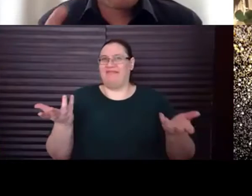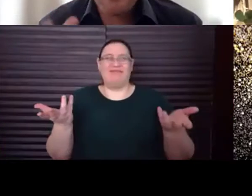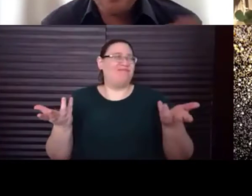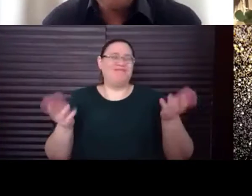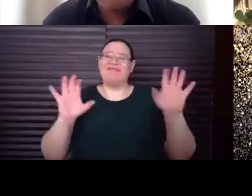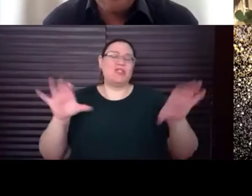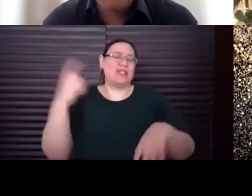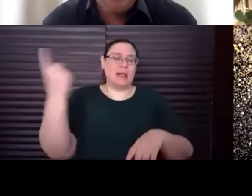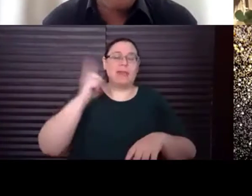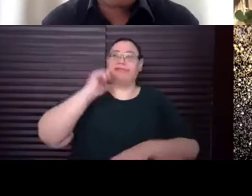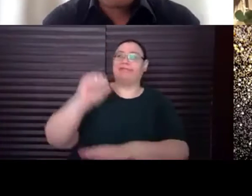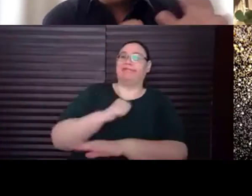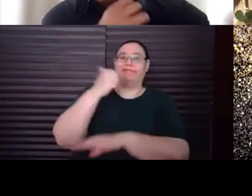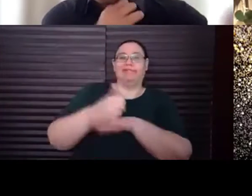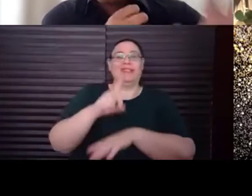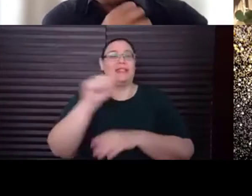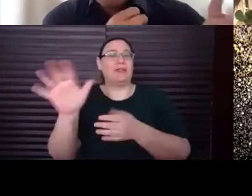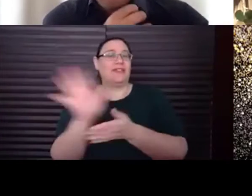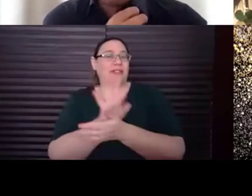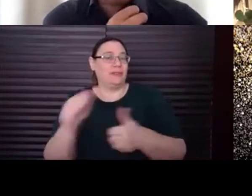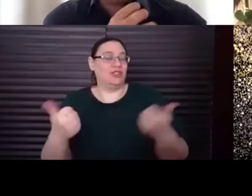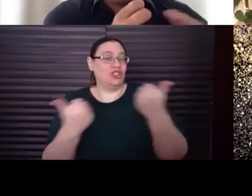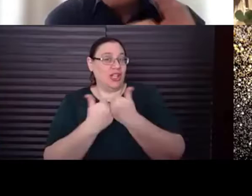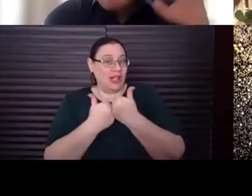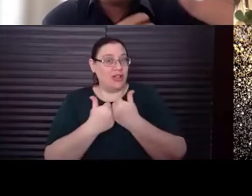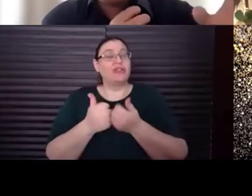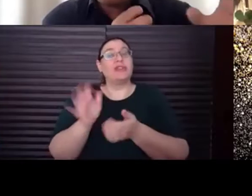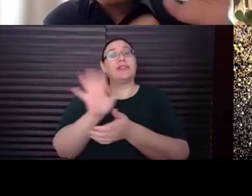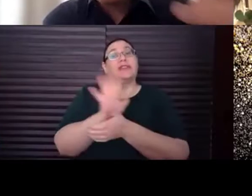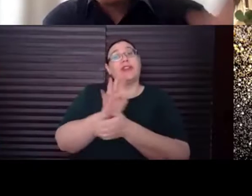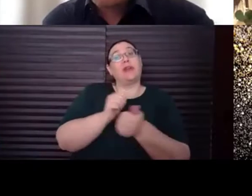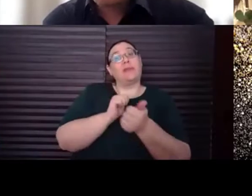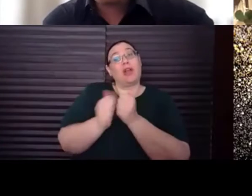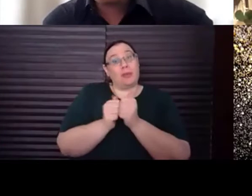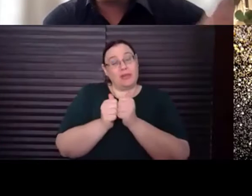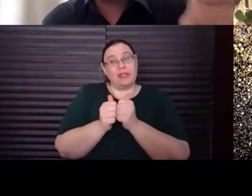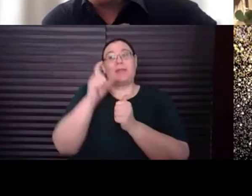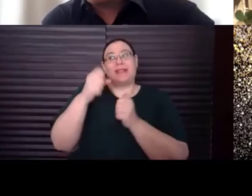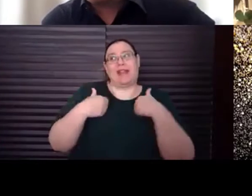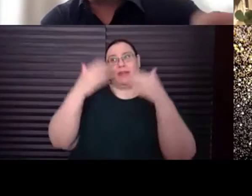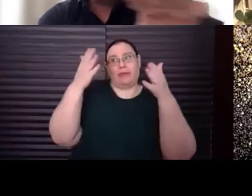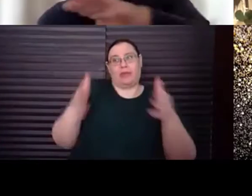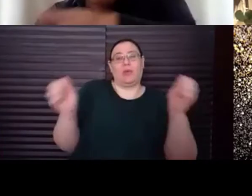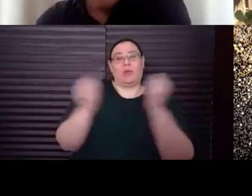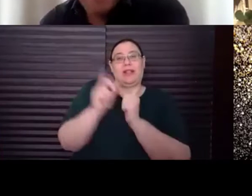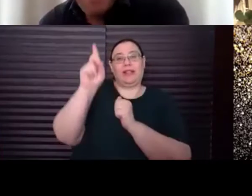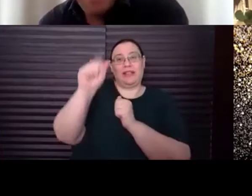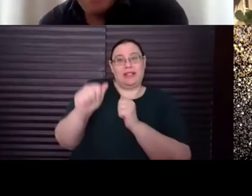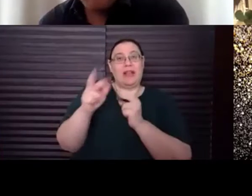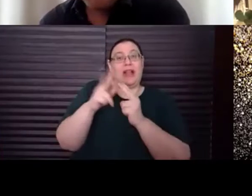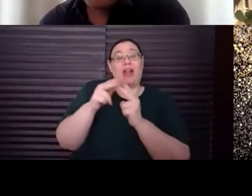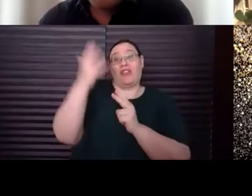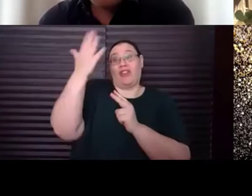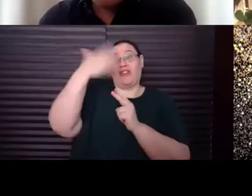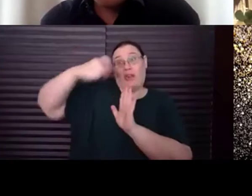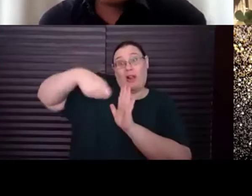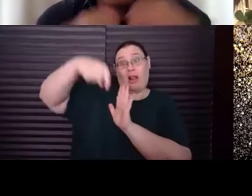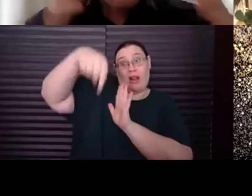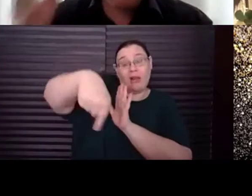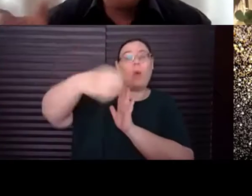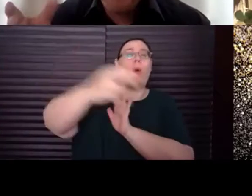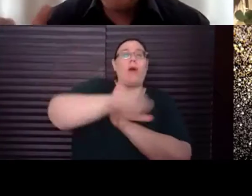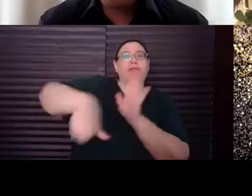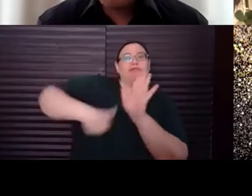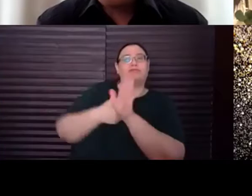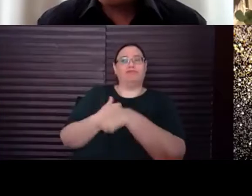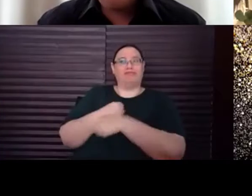created the Disability Film Challenge, which is a film competition where you need to have somebody with a disability in front of or behind the camera. And you